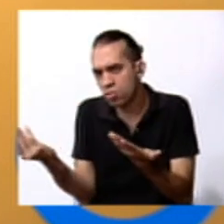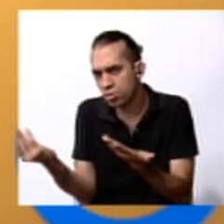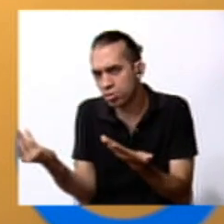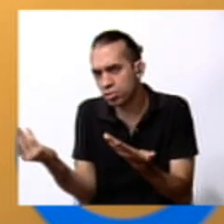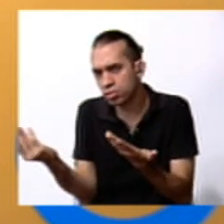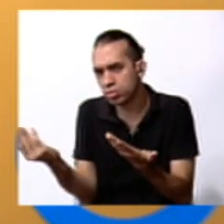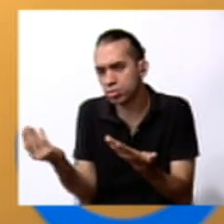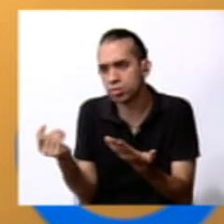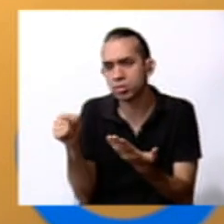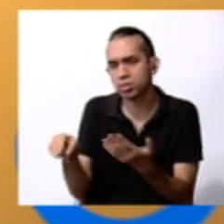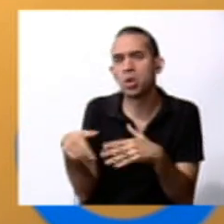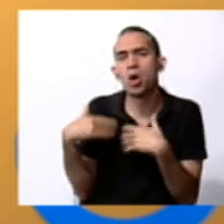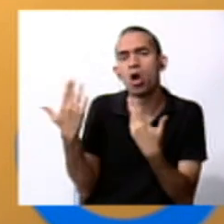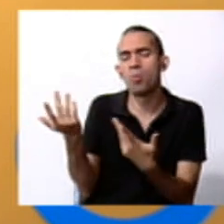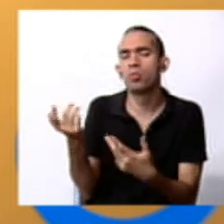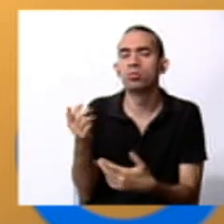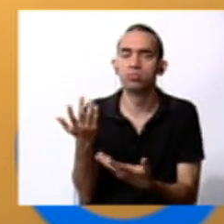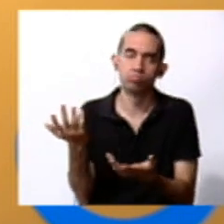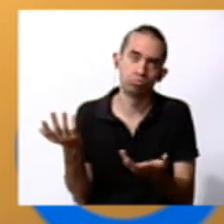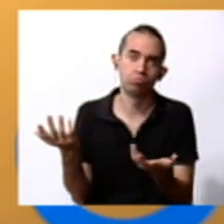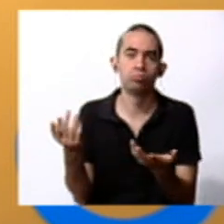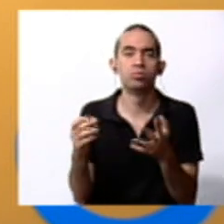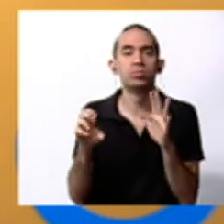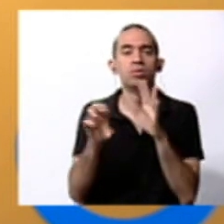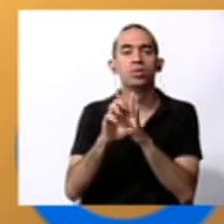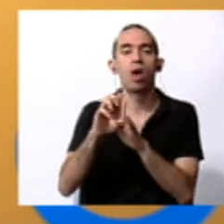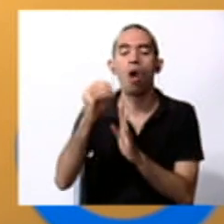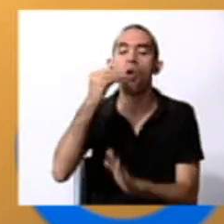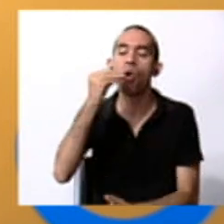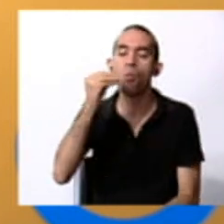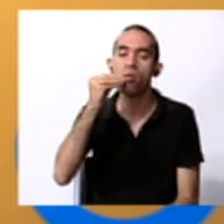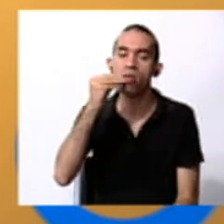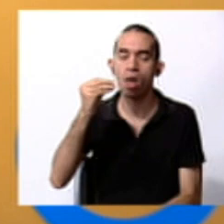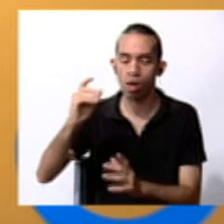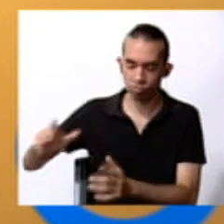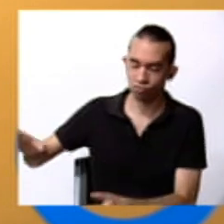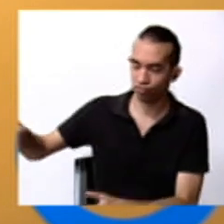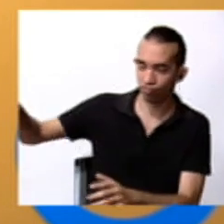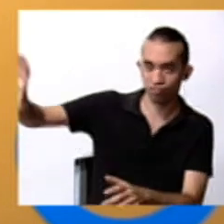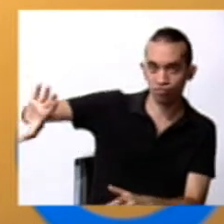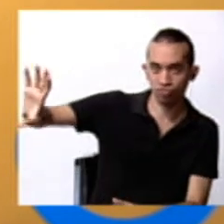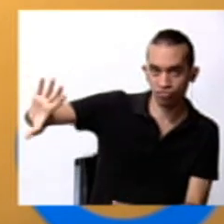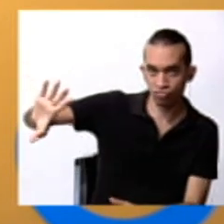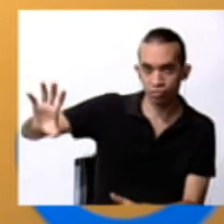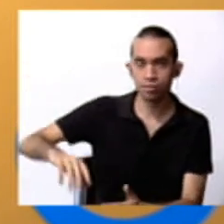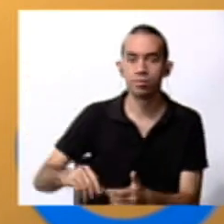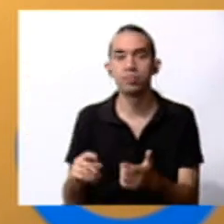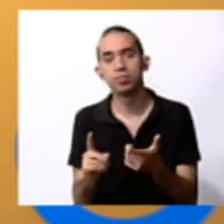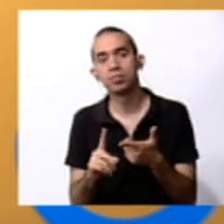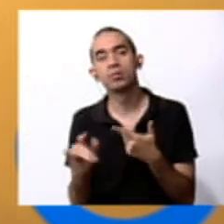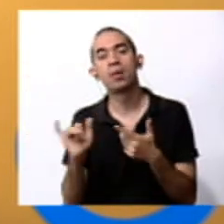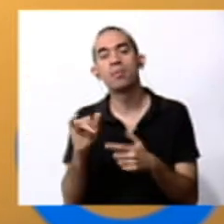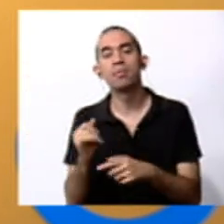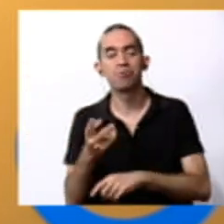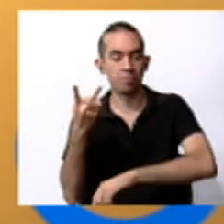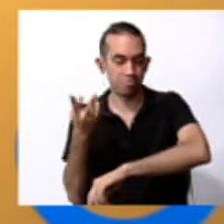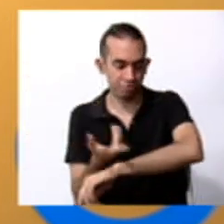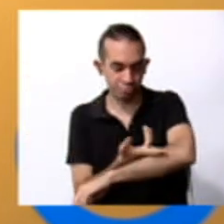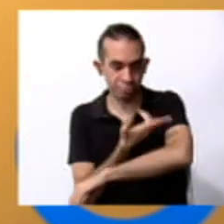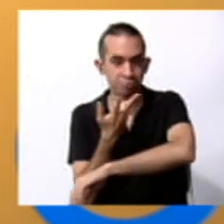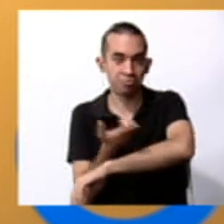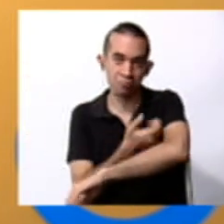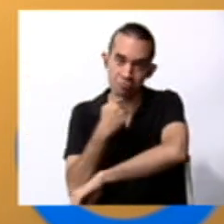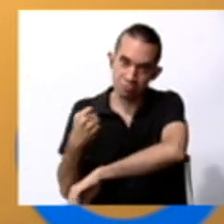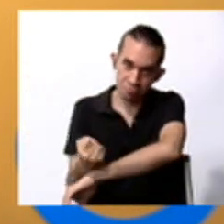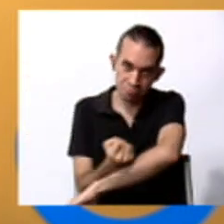How do we take care of animals? Okay, like feed them, give them food, and also to groom them, to bathe